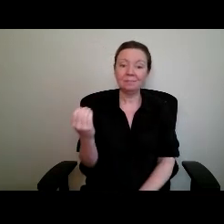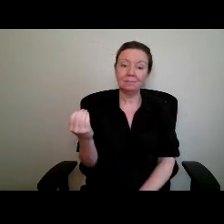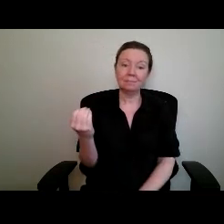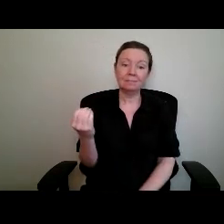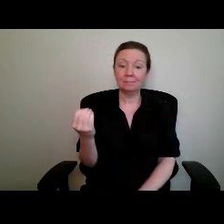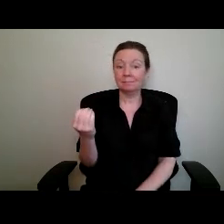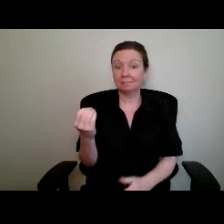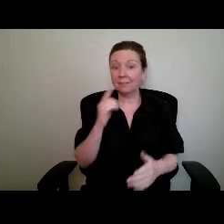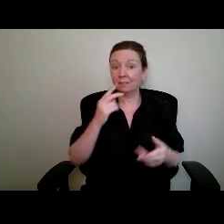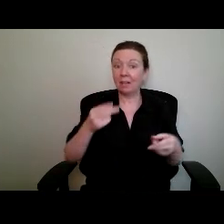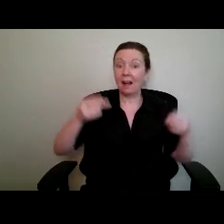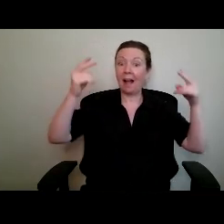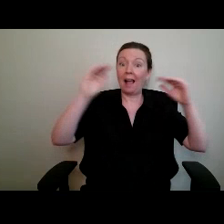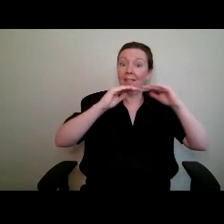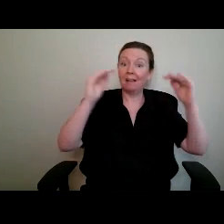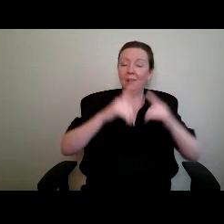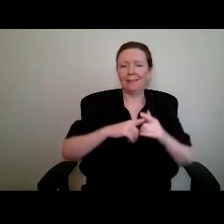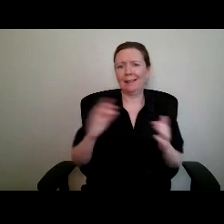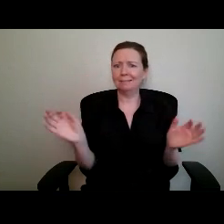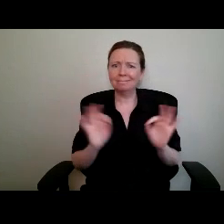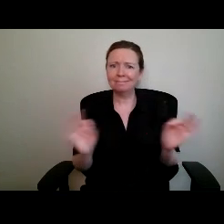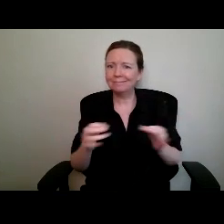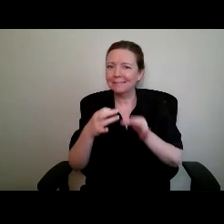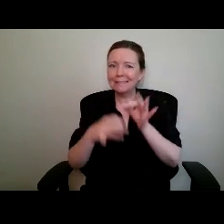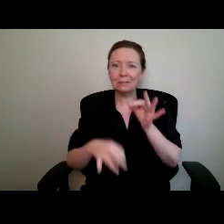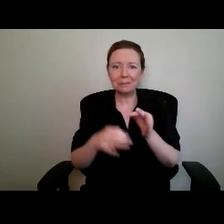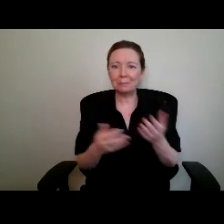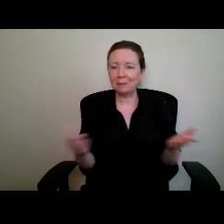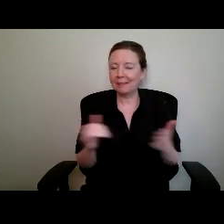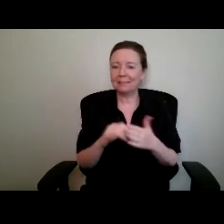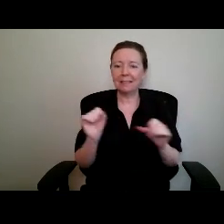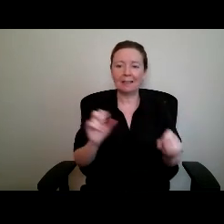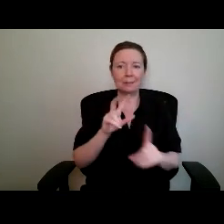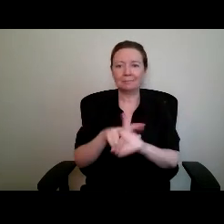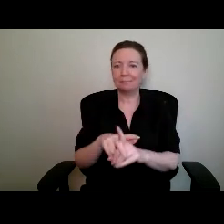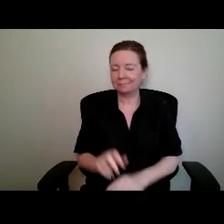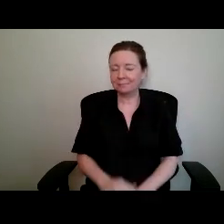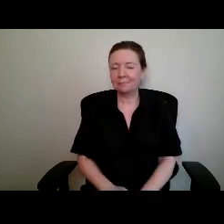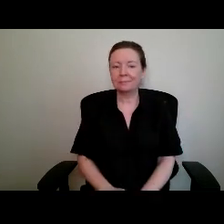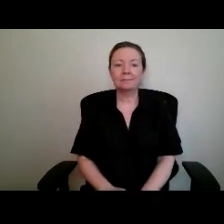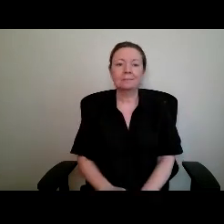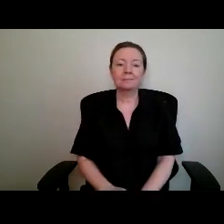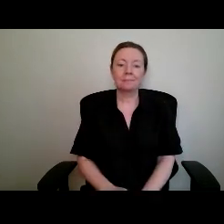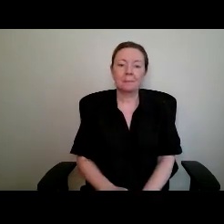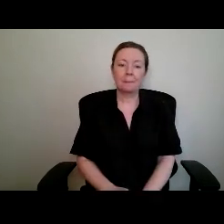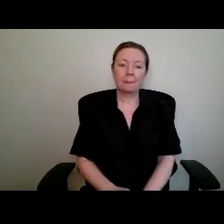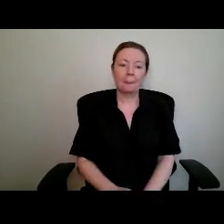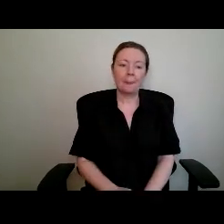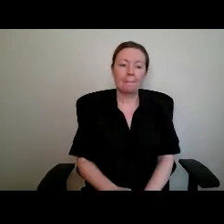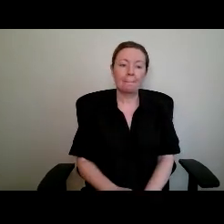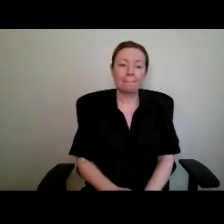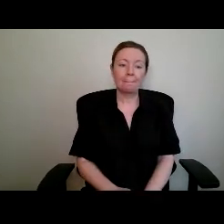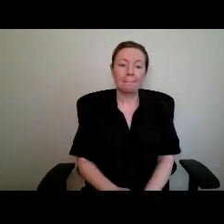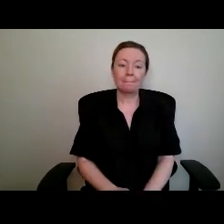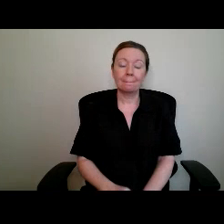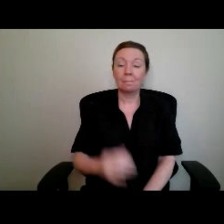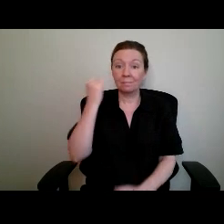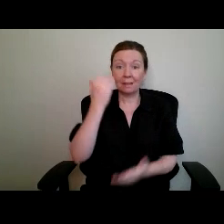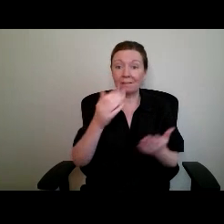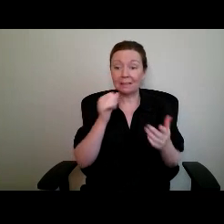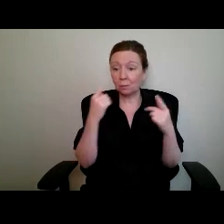high level, and then there's, very simple things that can be accommodations. And so if things don't